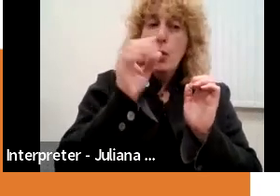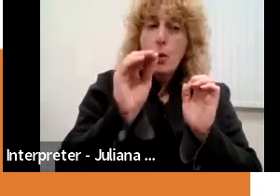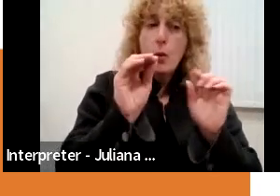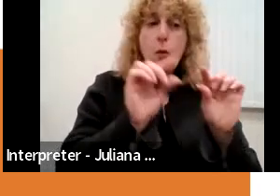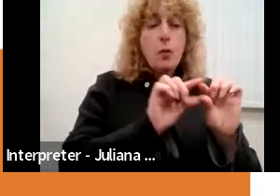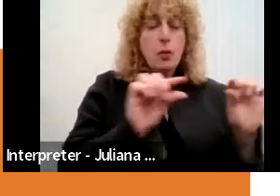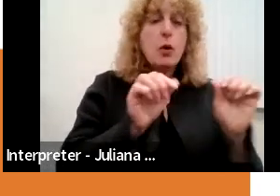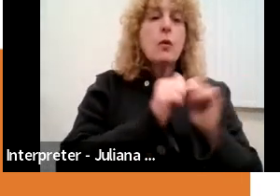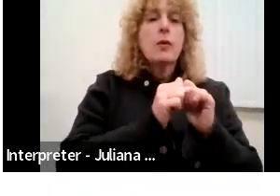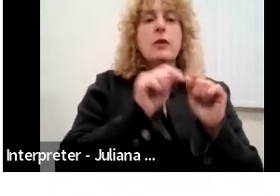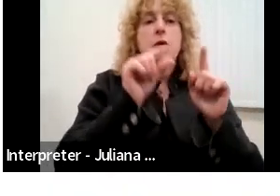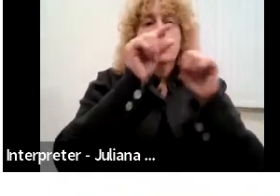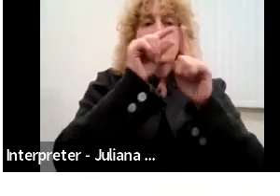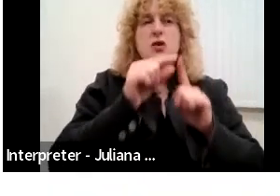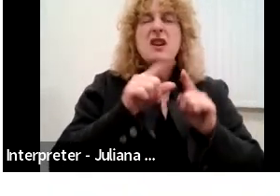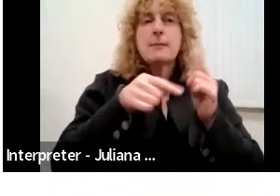Coalition.